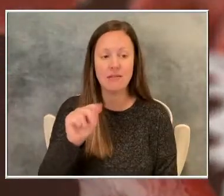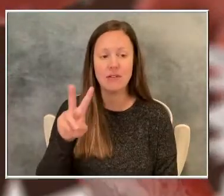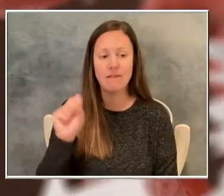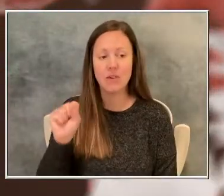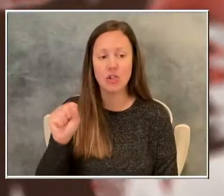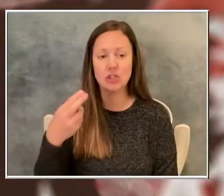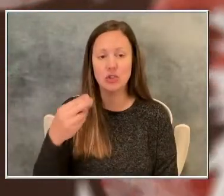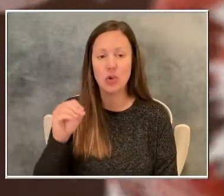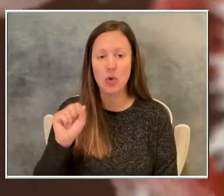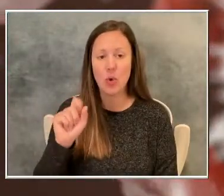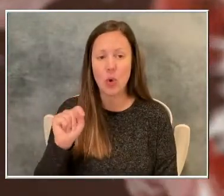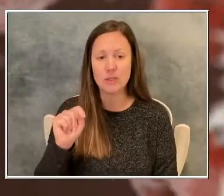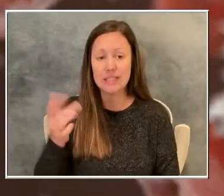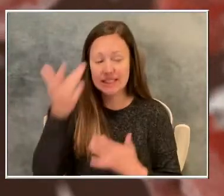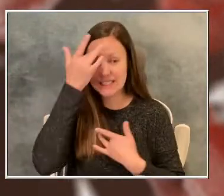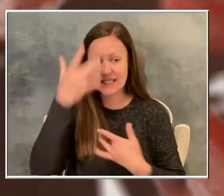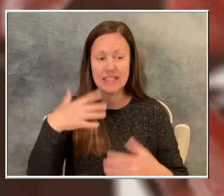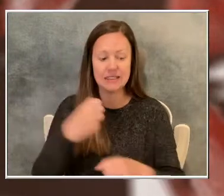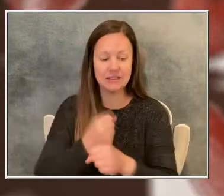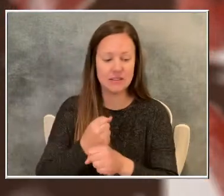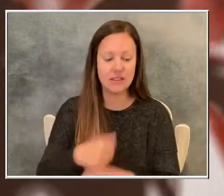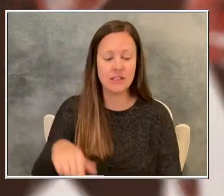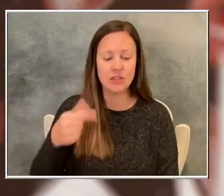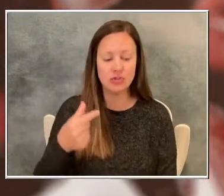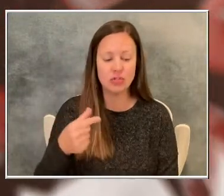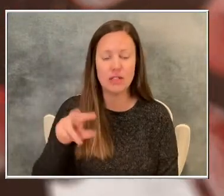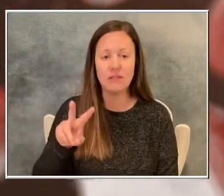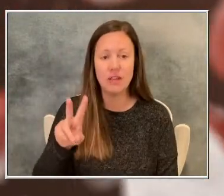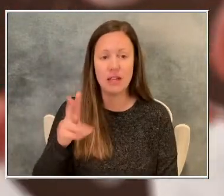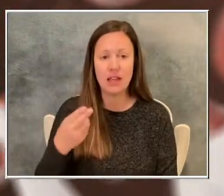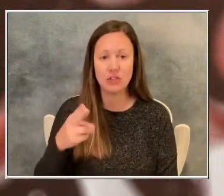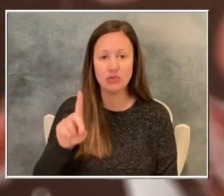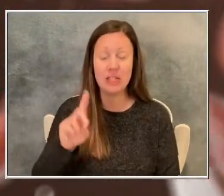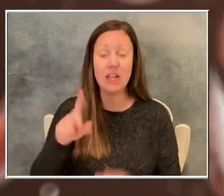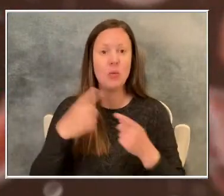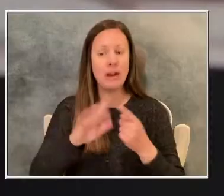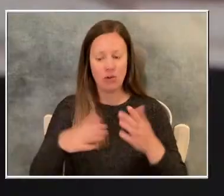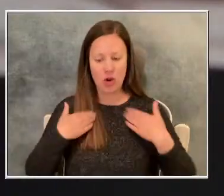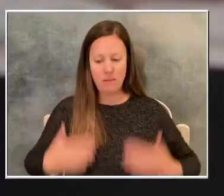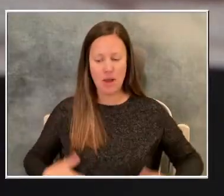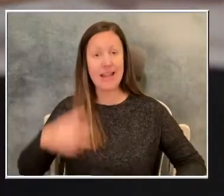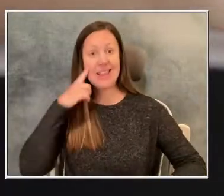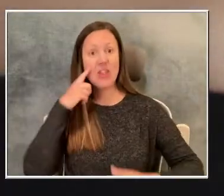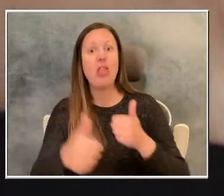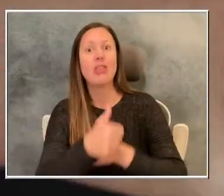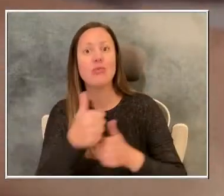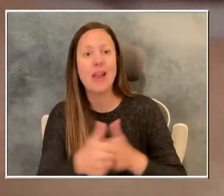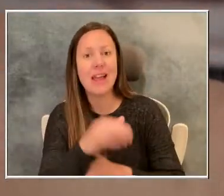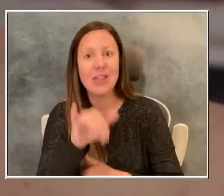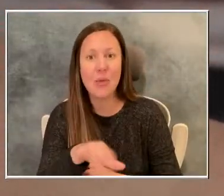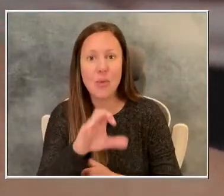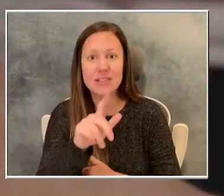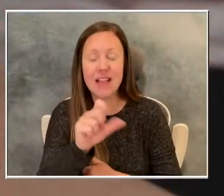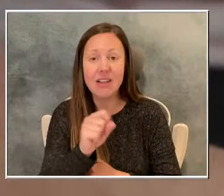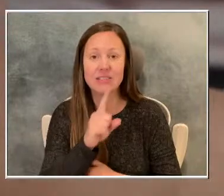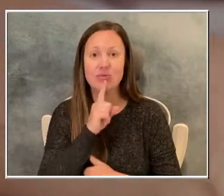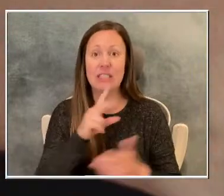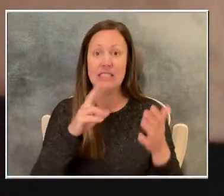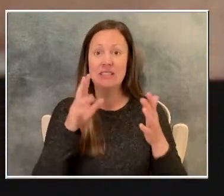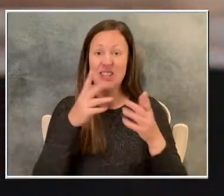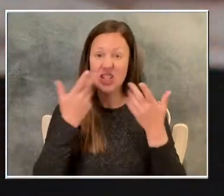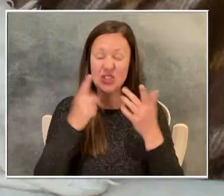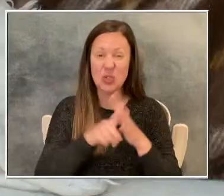stem cells think the recipient's body is a threat and starts to attack, causing everything from skin rash